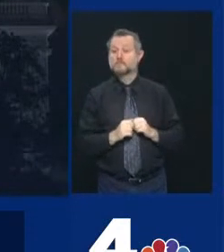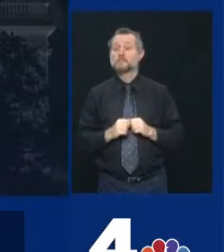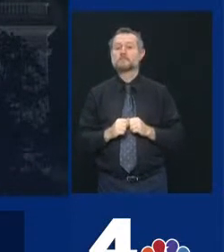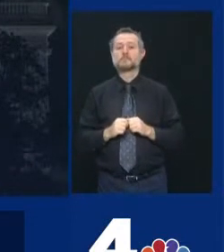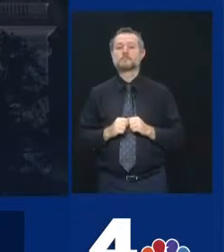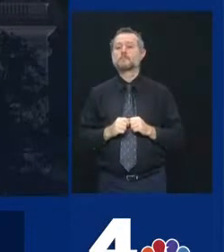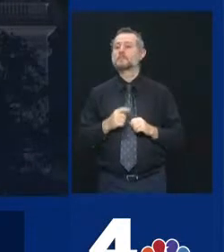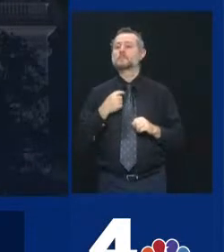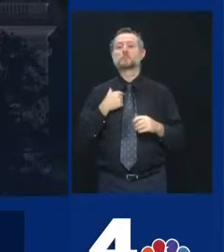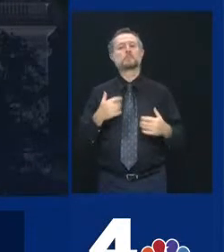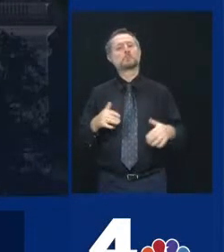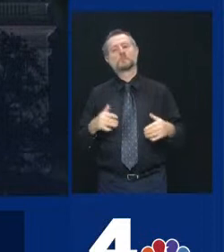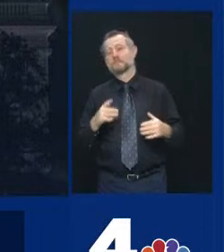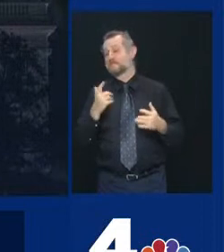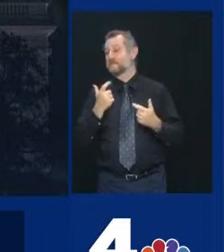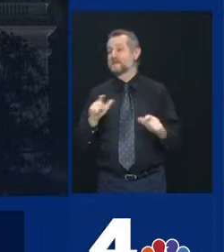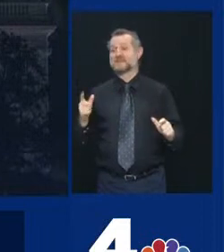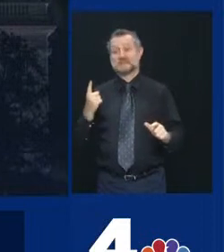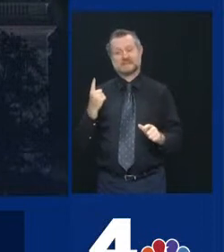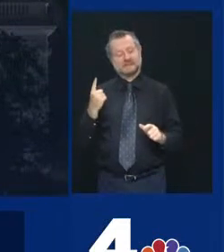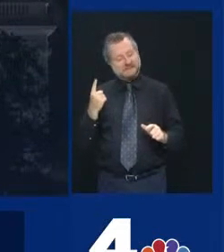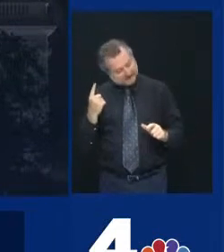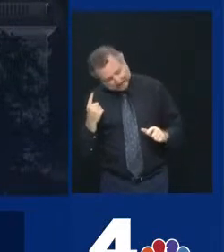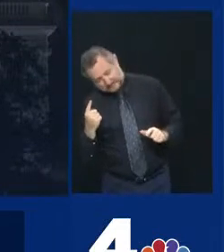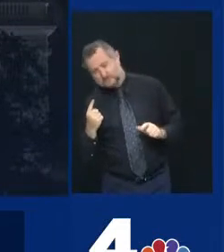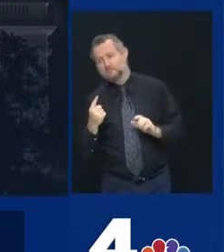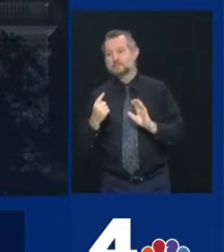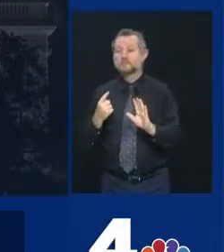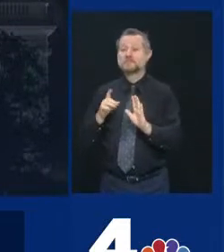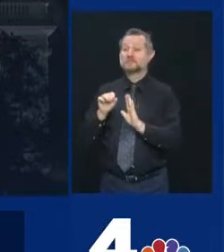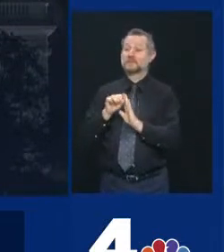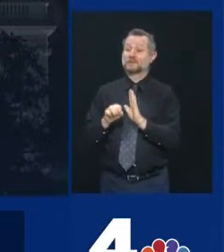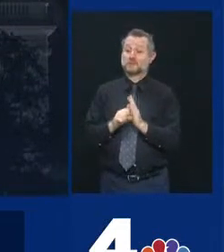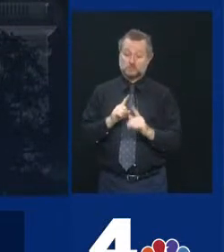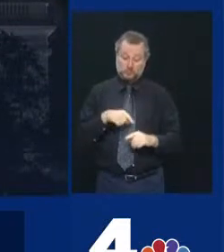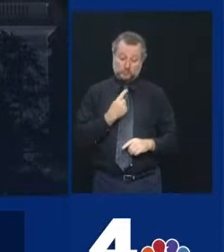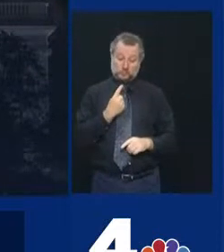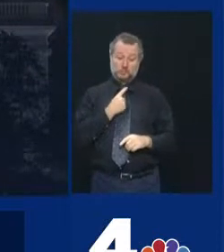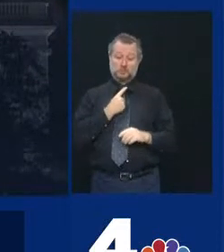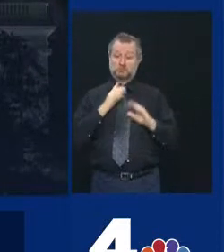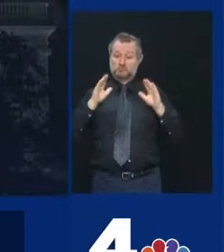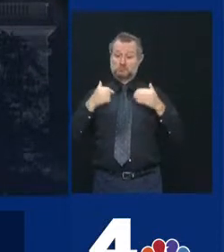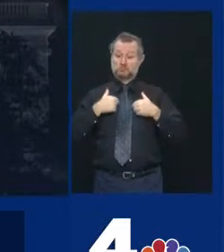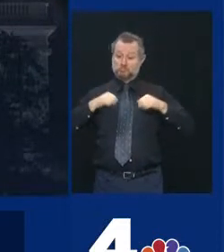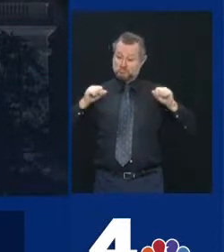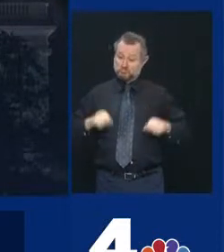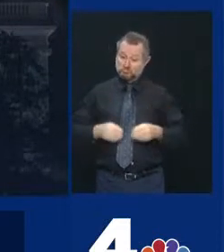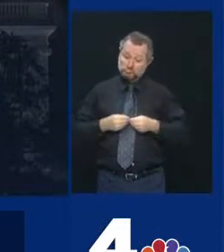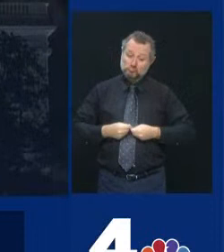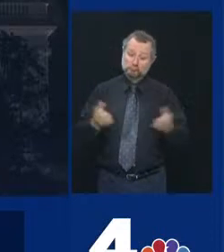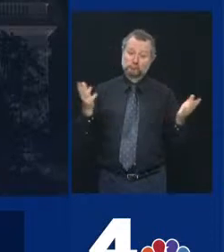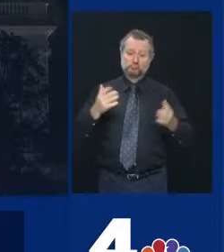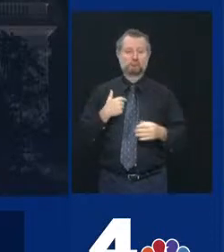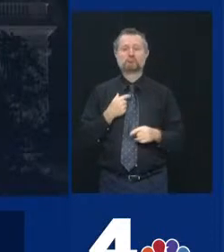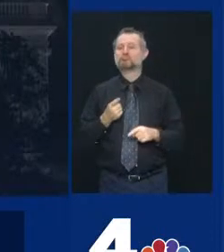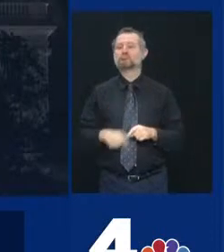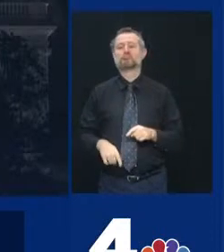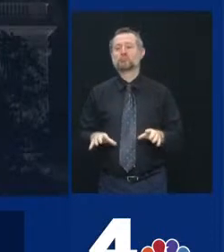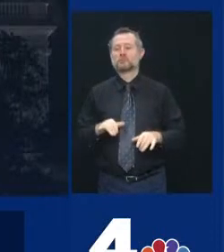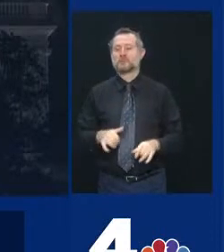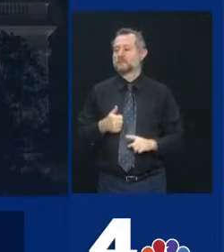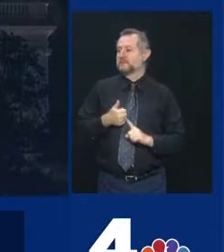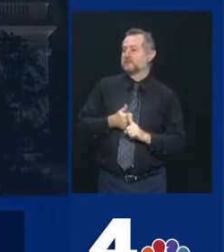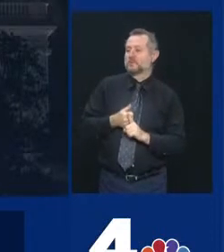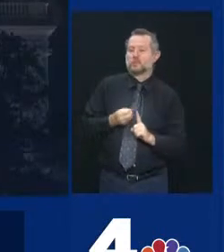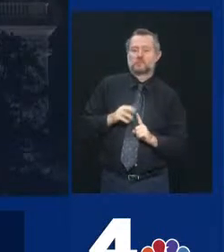but, B-U-T, states cannot do this on their own, okay?